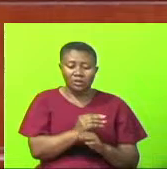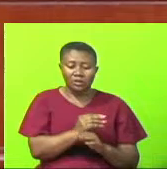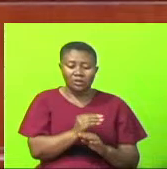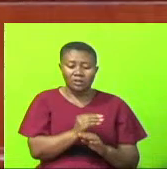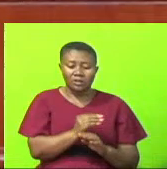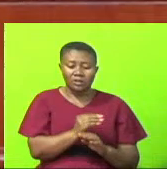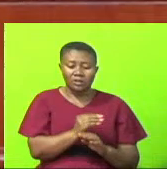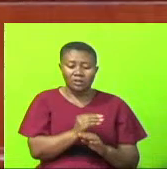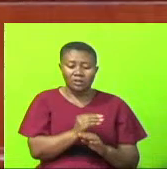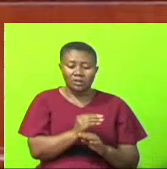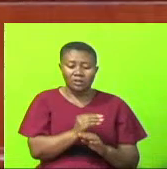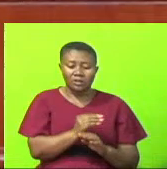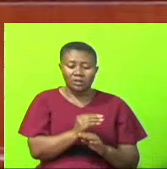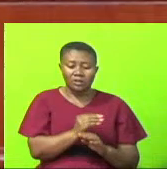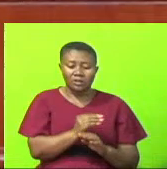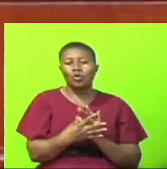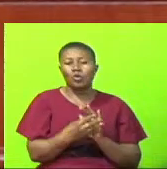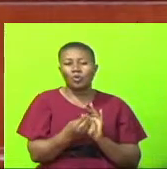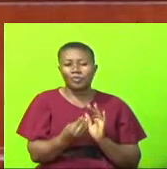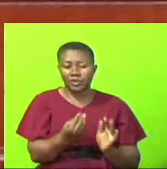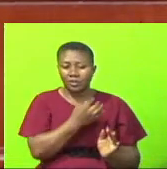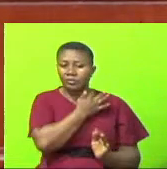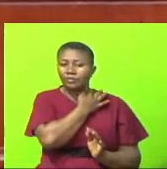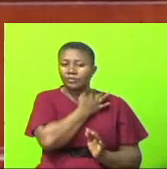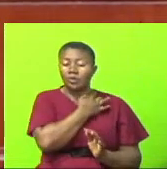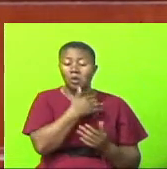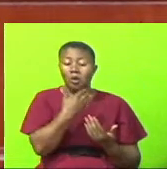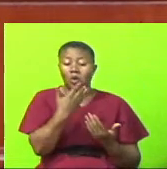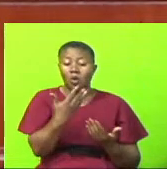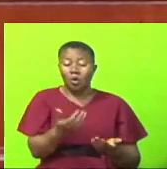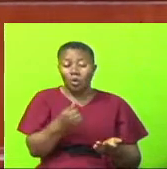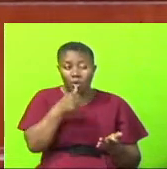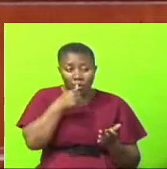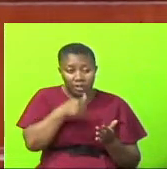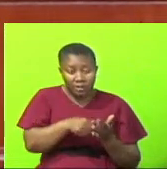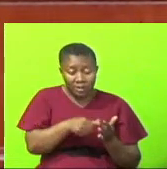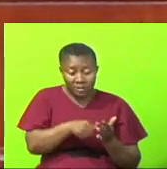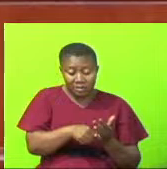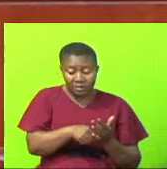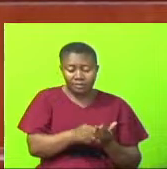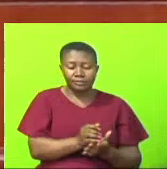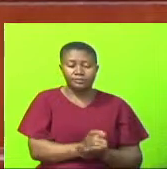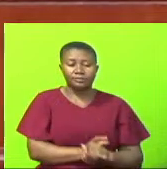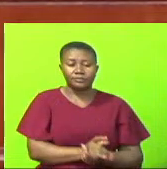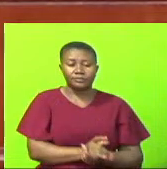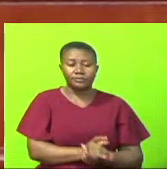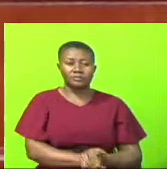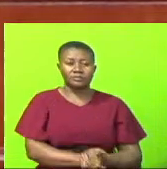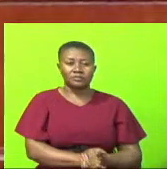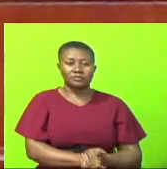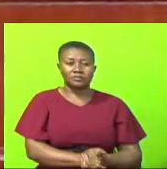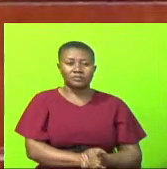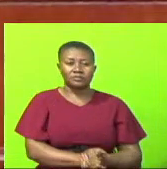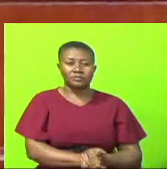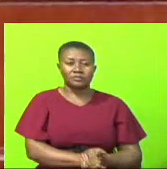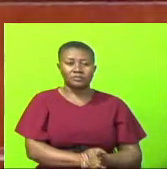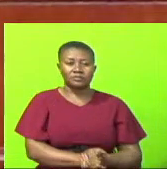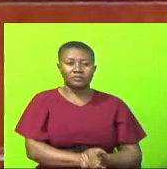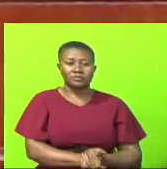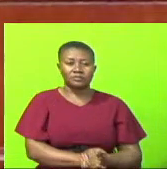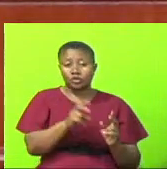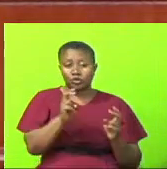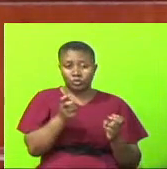copy of a notice of a petition on this matter.